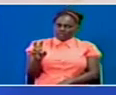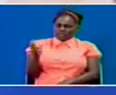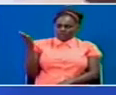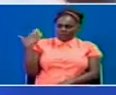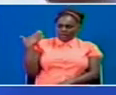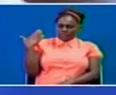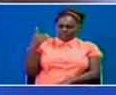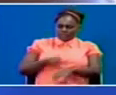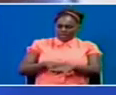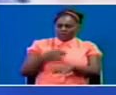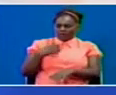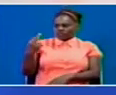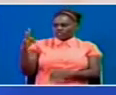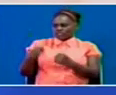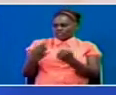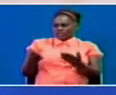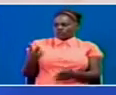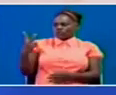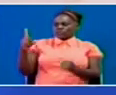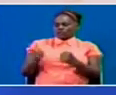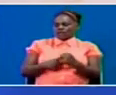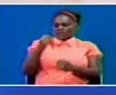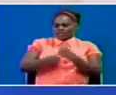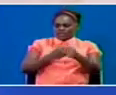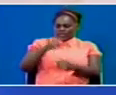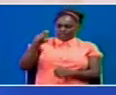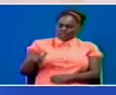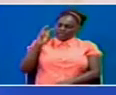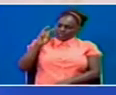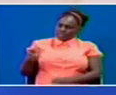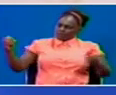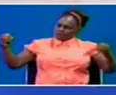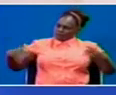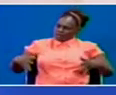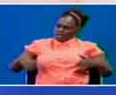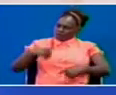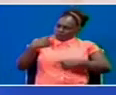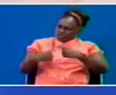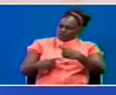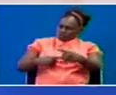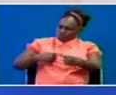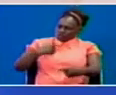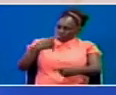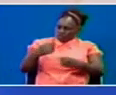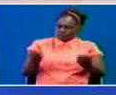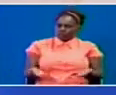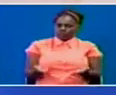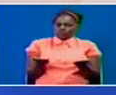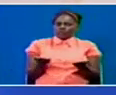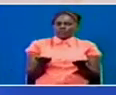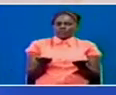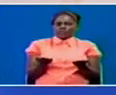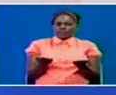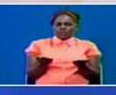20 A's, they are posting 21 A's this year, and you can see clearly it's a consistent improvement.